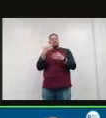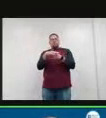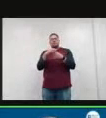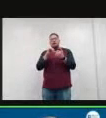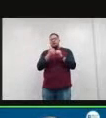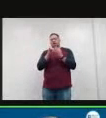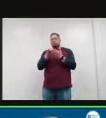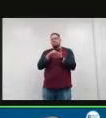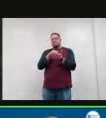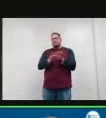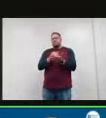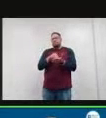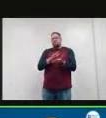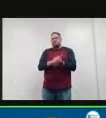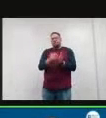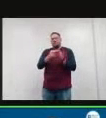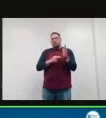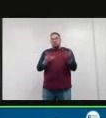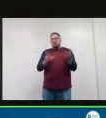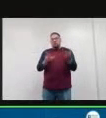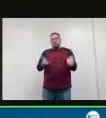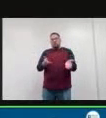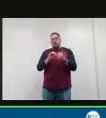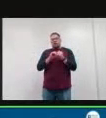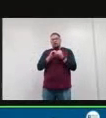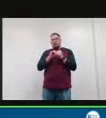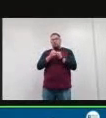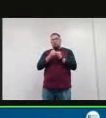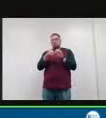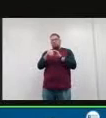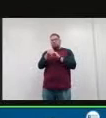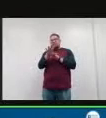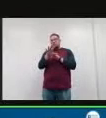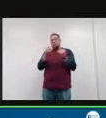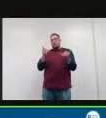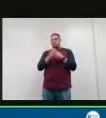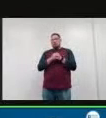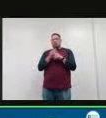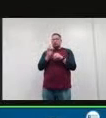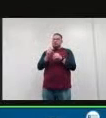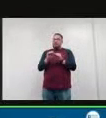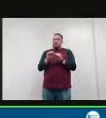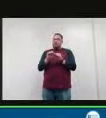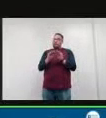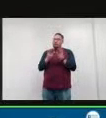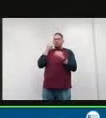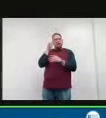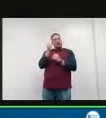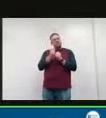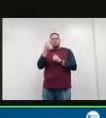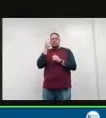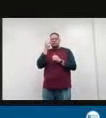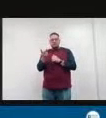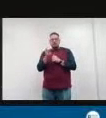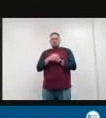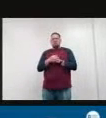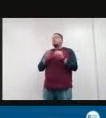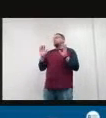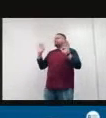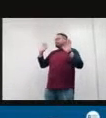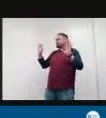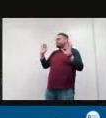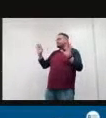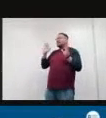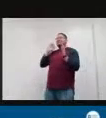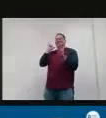now how it's recorded in video. And so it should be clear for everyone to see. Vincent, why